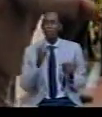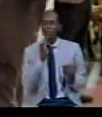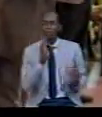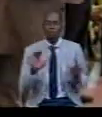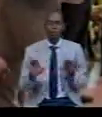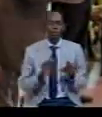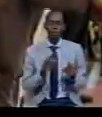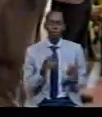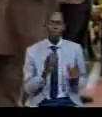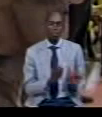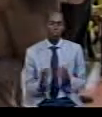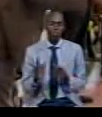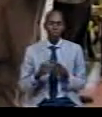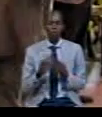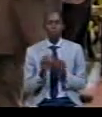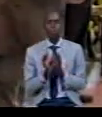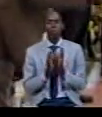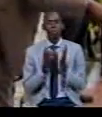scriptures.